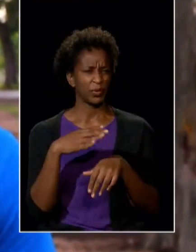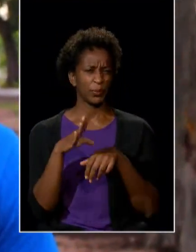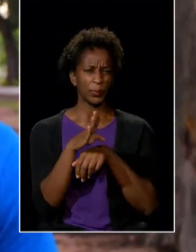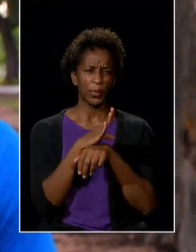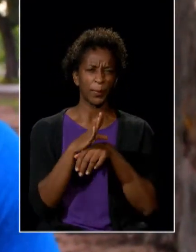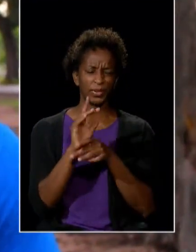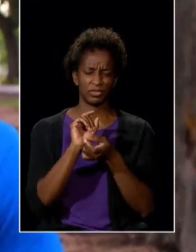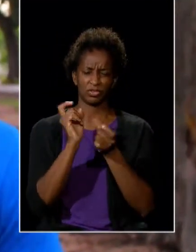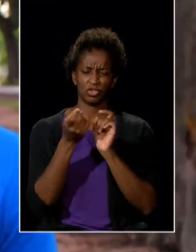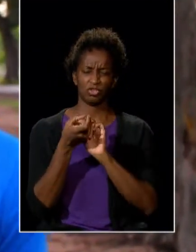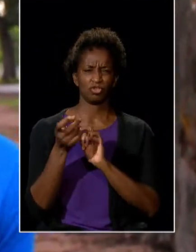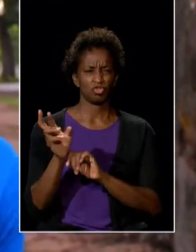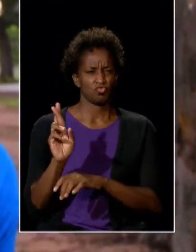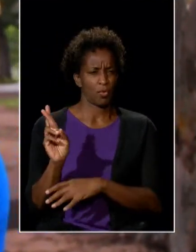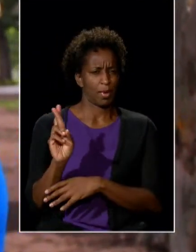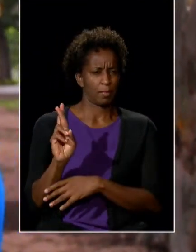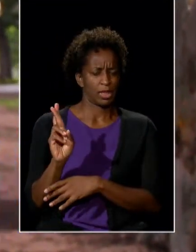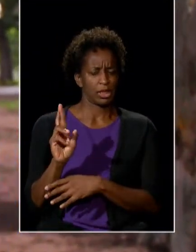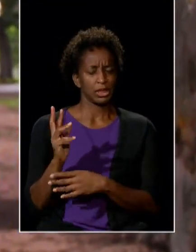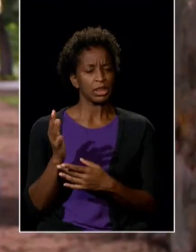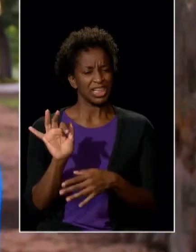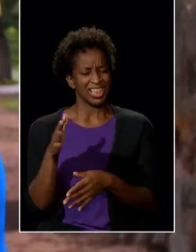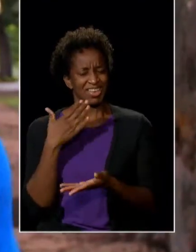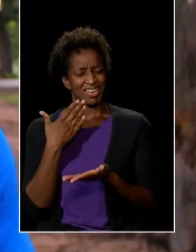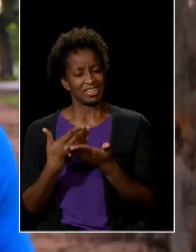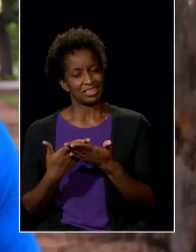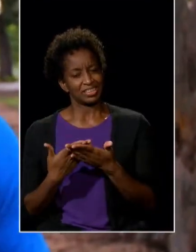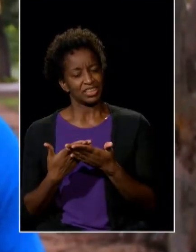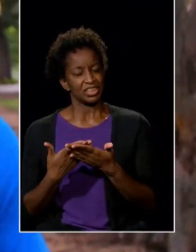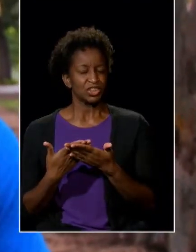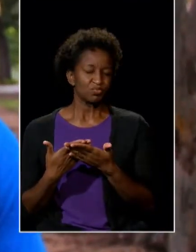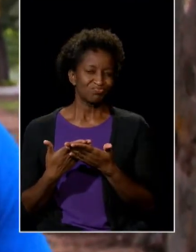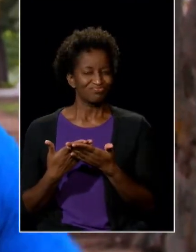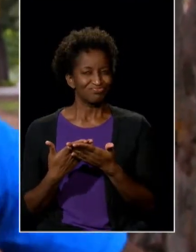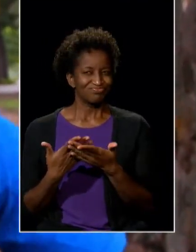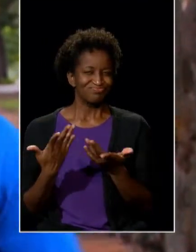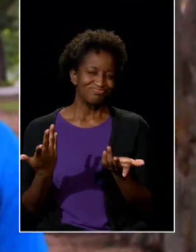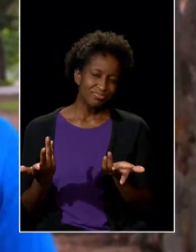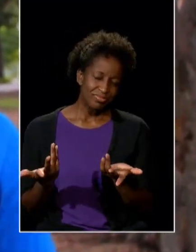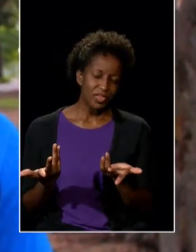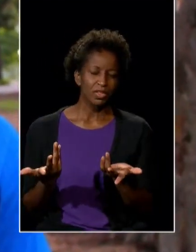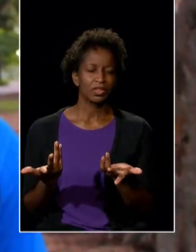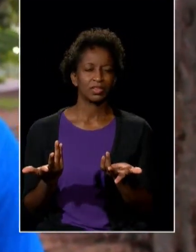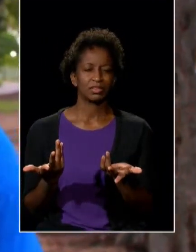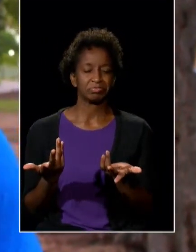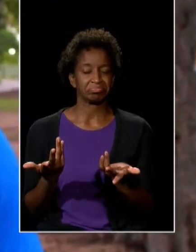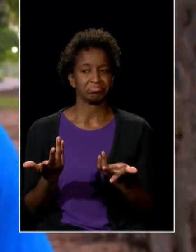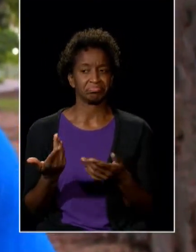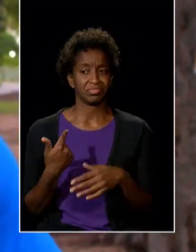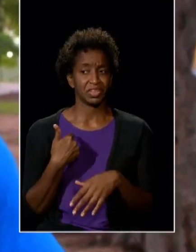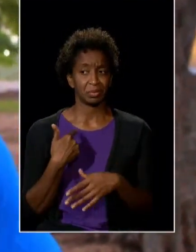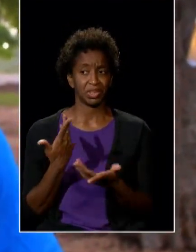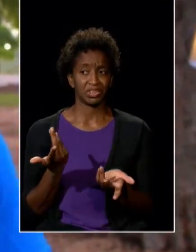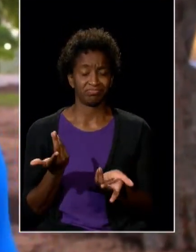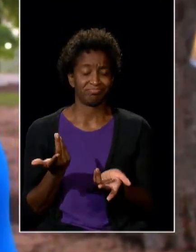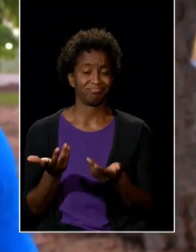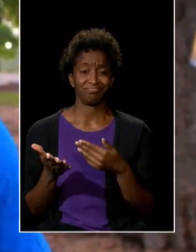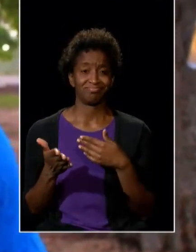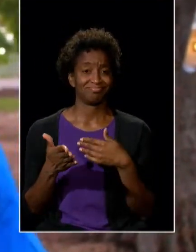see it as a good thing, but on the other hand, it doesn't really bother me in a sense. You get what I mean?